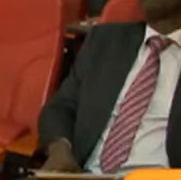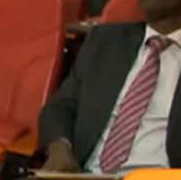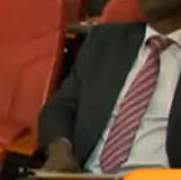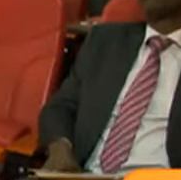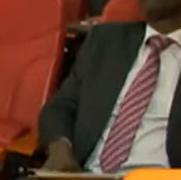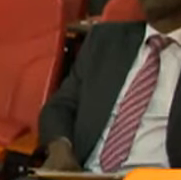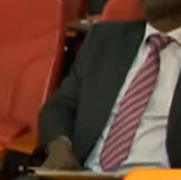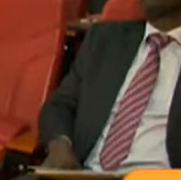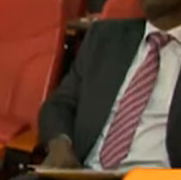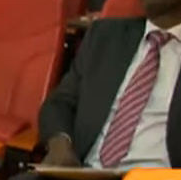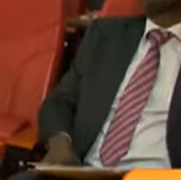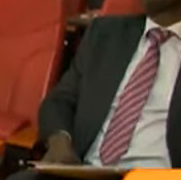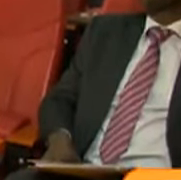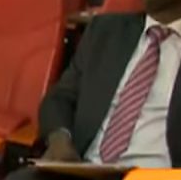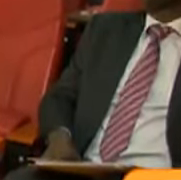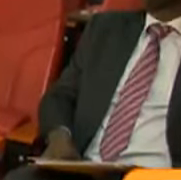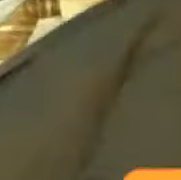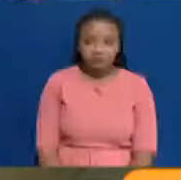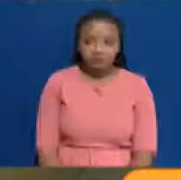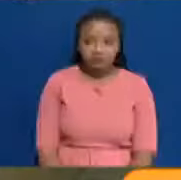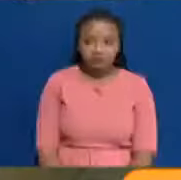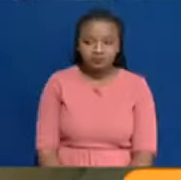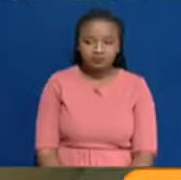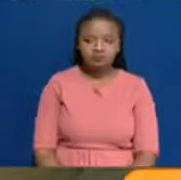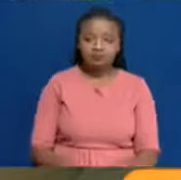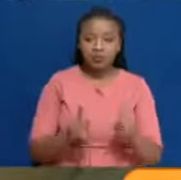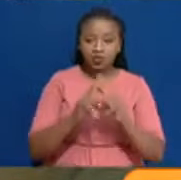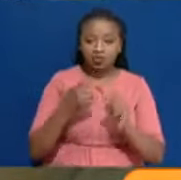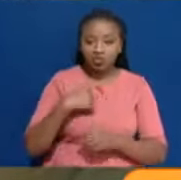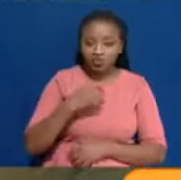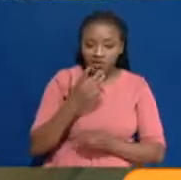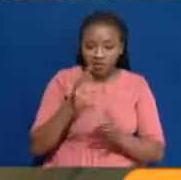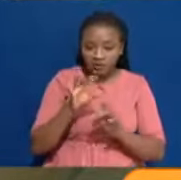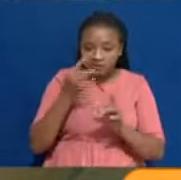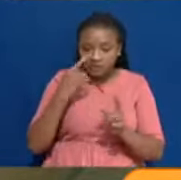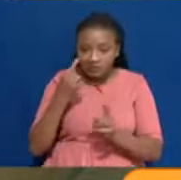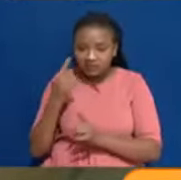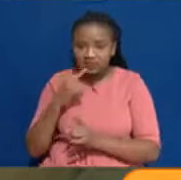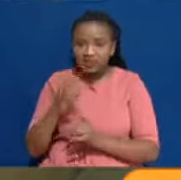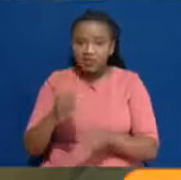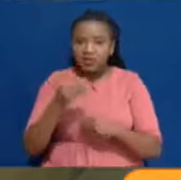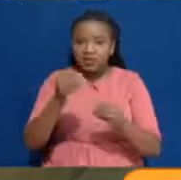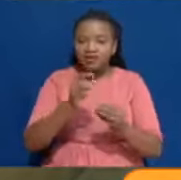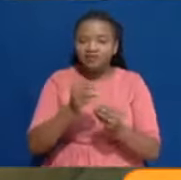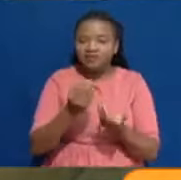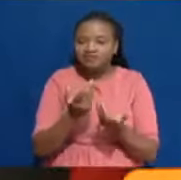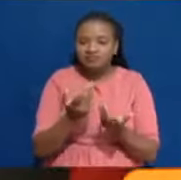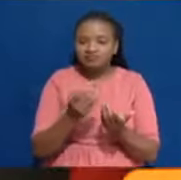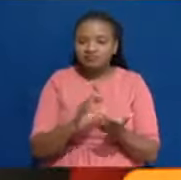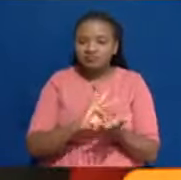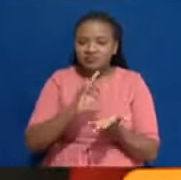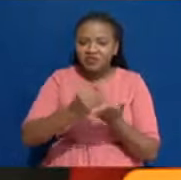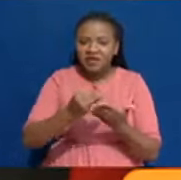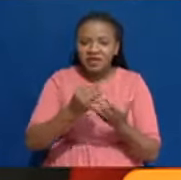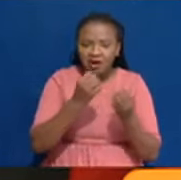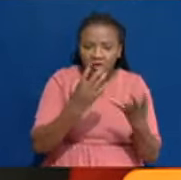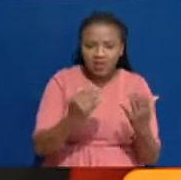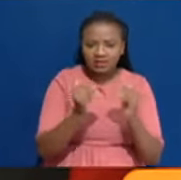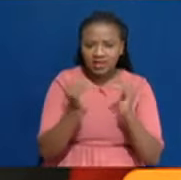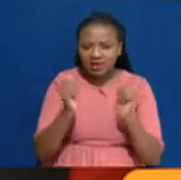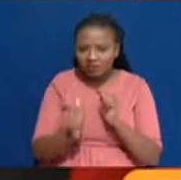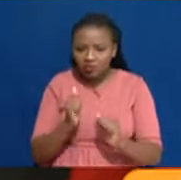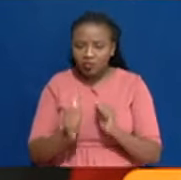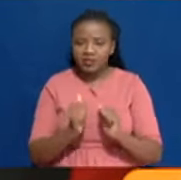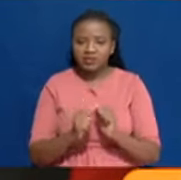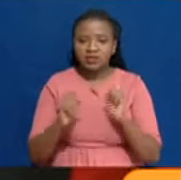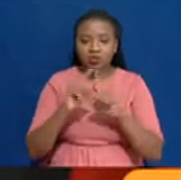the students before determining what level of funding the applicant will get. The Ministry of Education says it has devised a